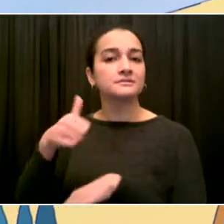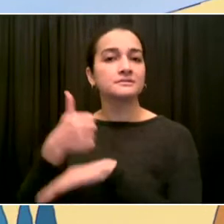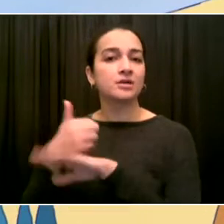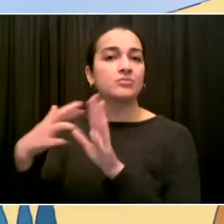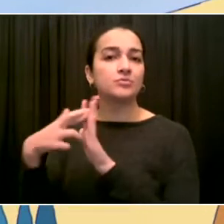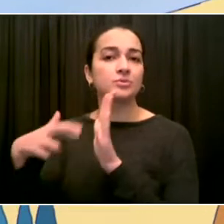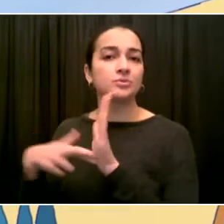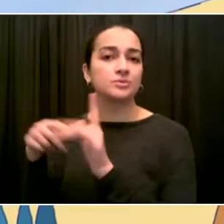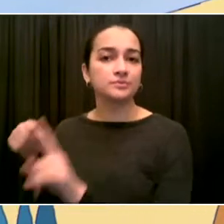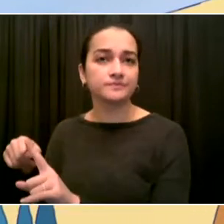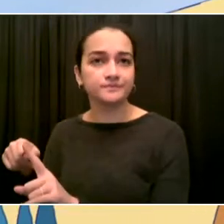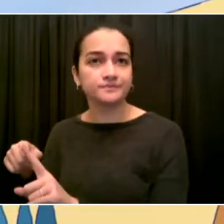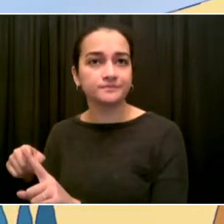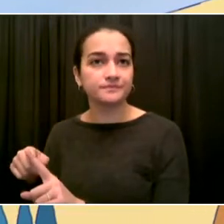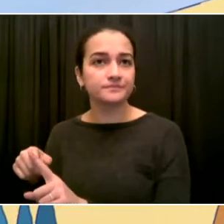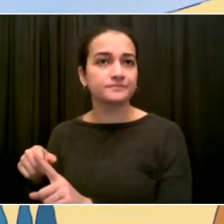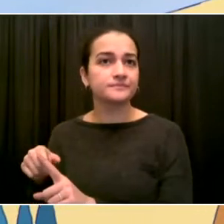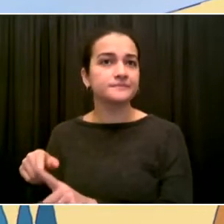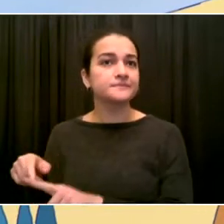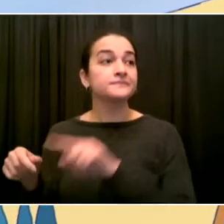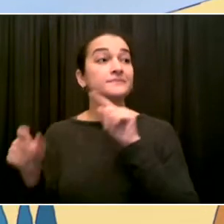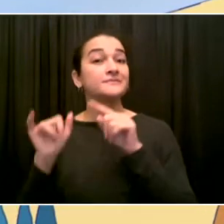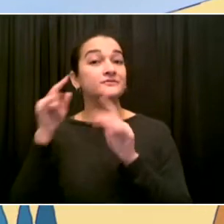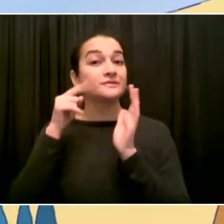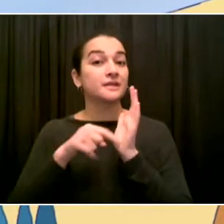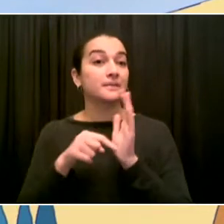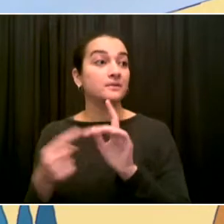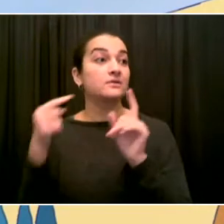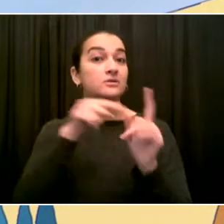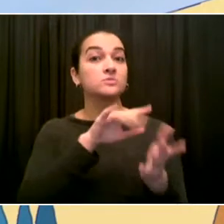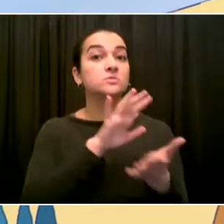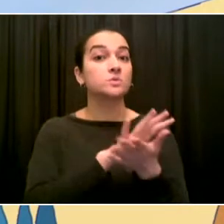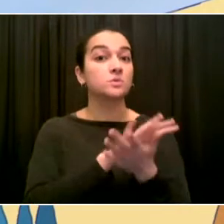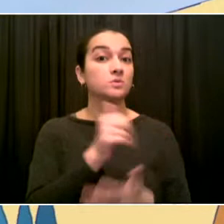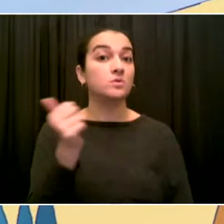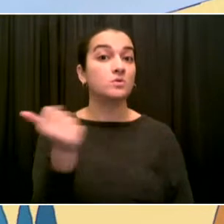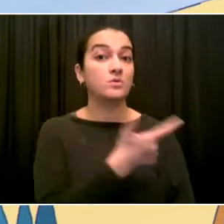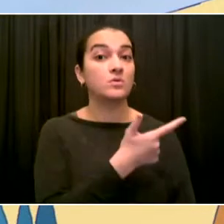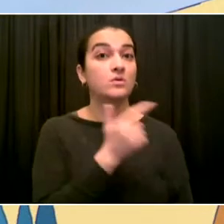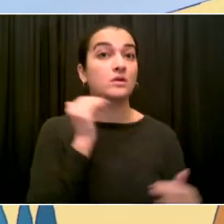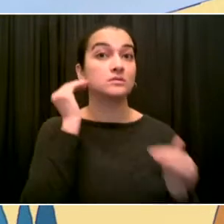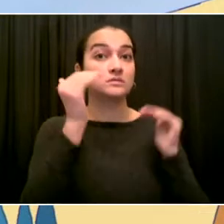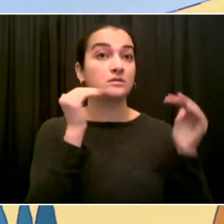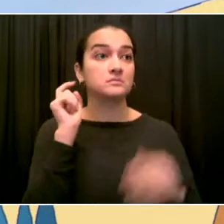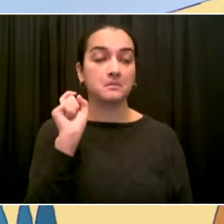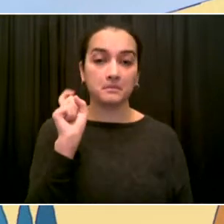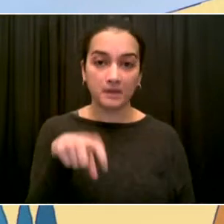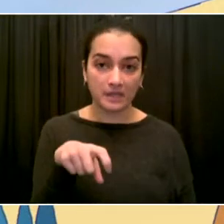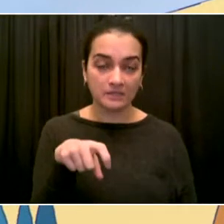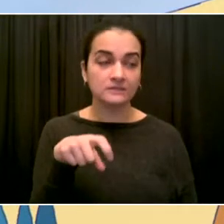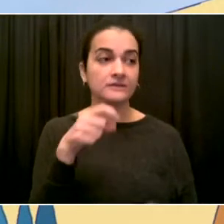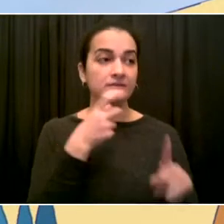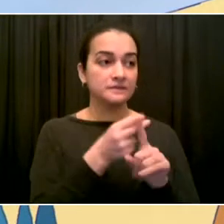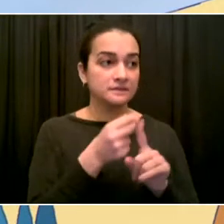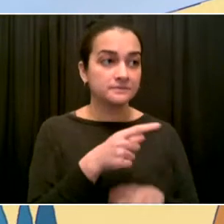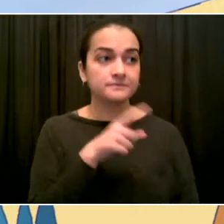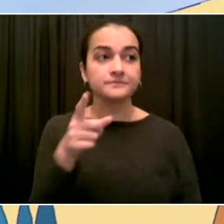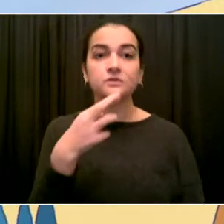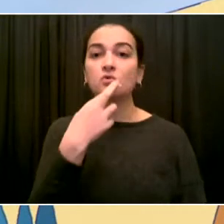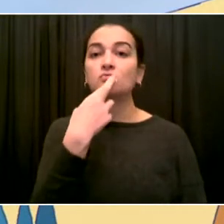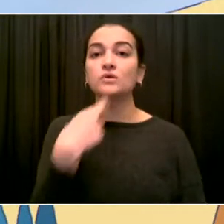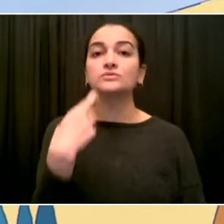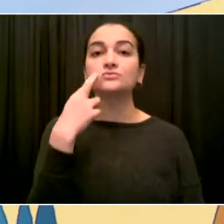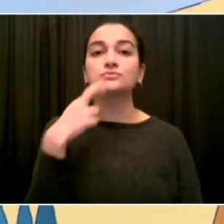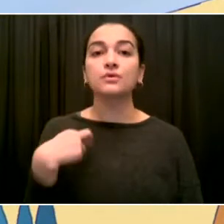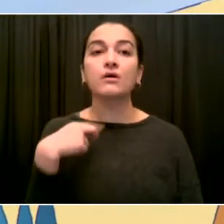With restaurants, we said you had to be vaccinated to go to the restaurant. What the Broadway community did, they said you want to see the most amazing theater in the world, you have to be vaccinated.